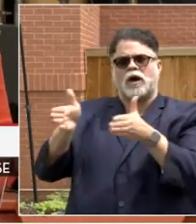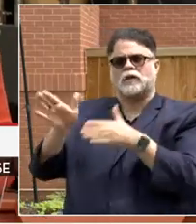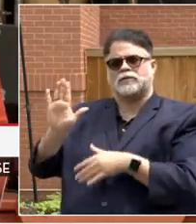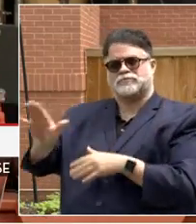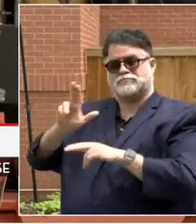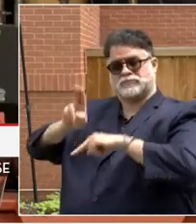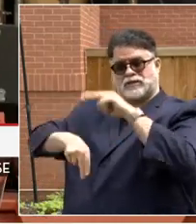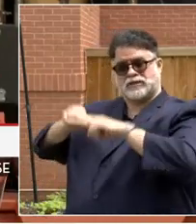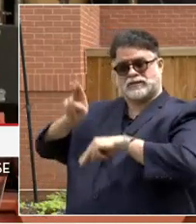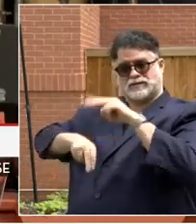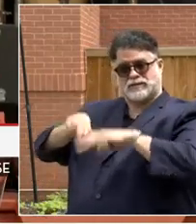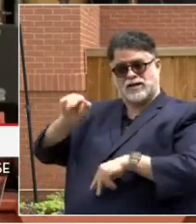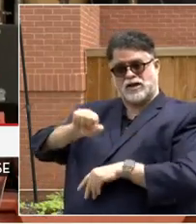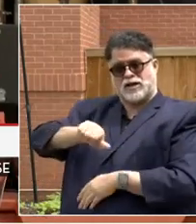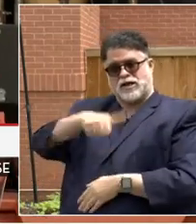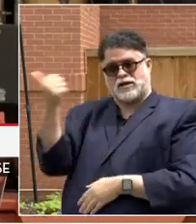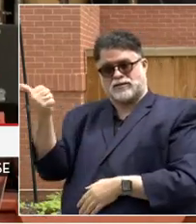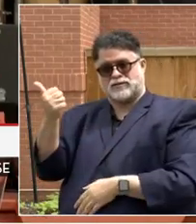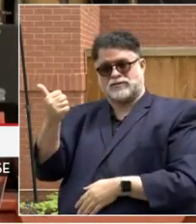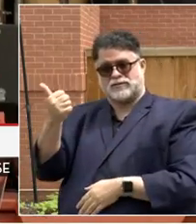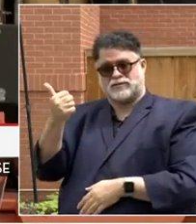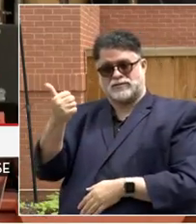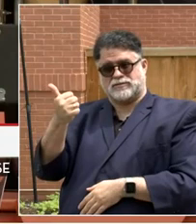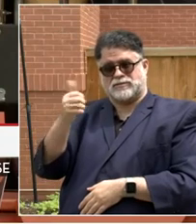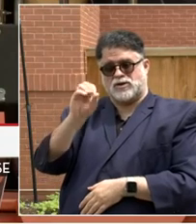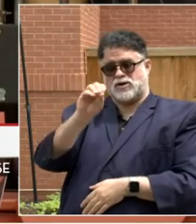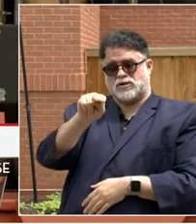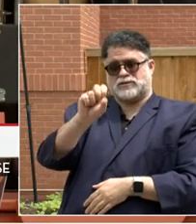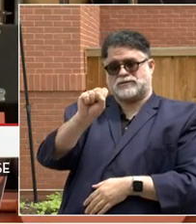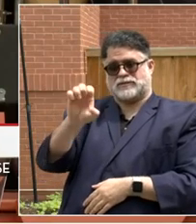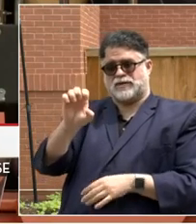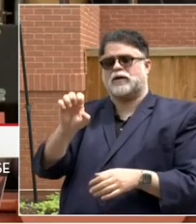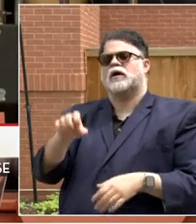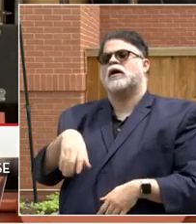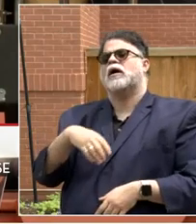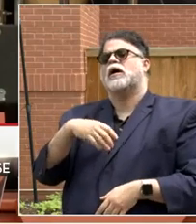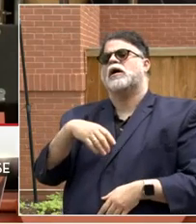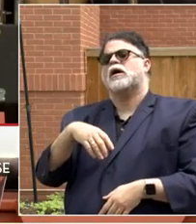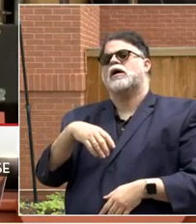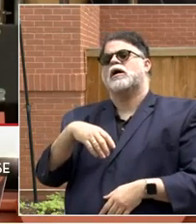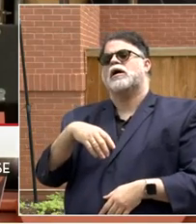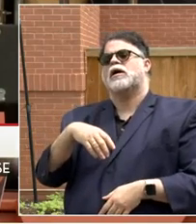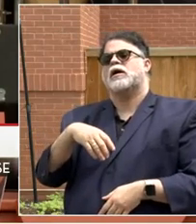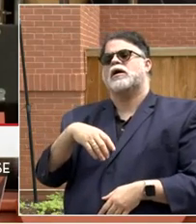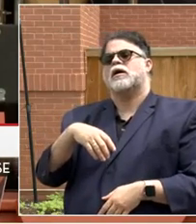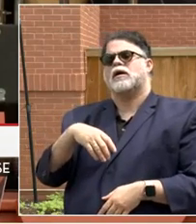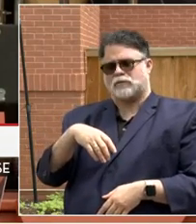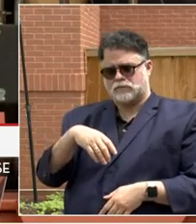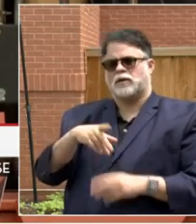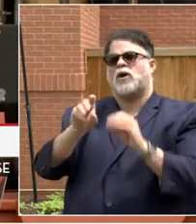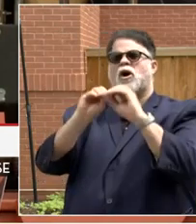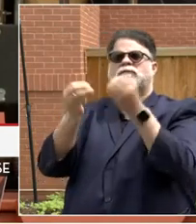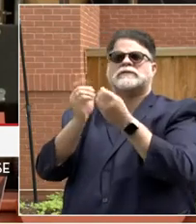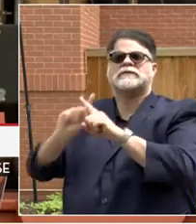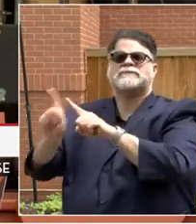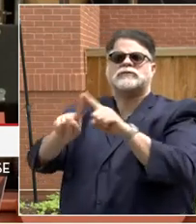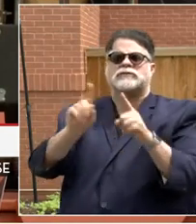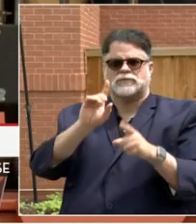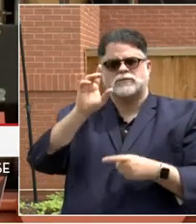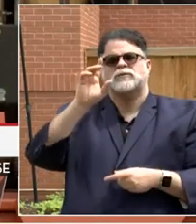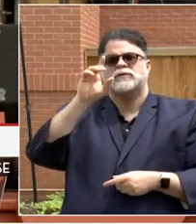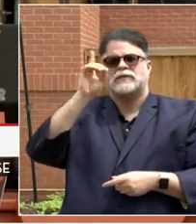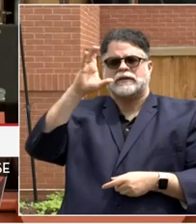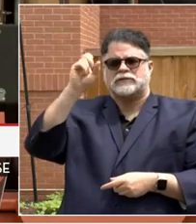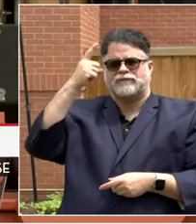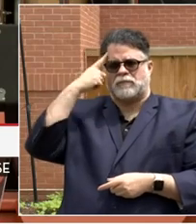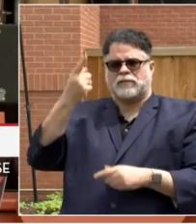ONE's office, through SYEP, through DPR, ways that we can get connected and